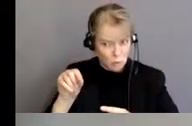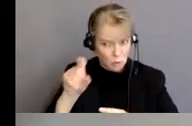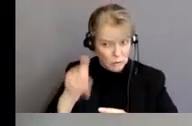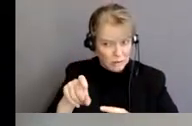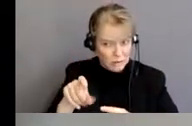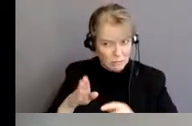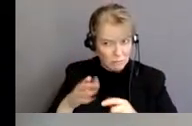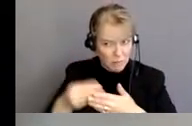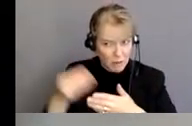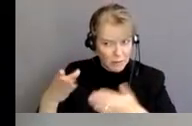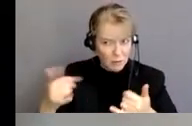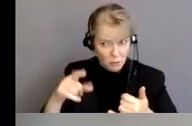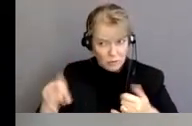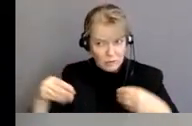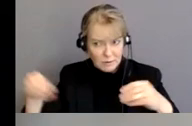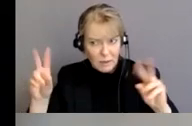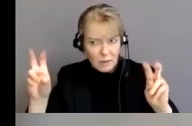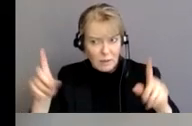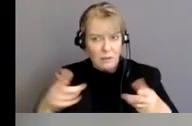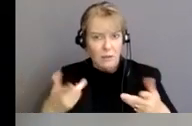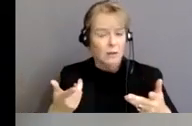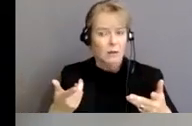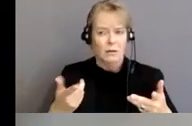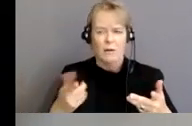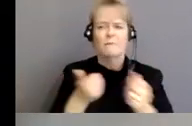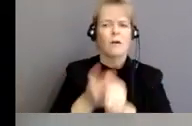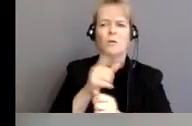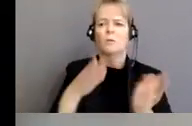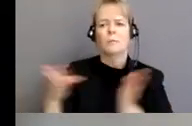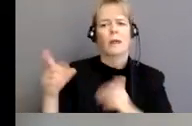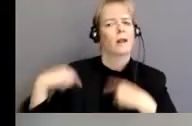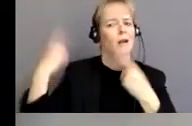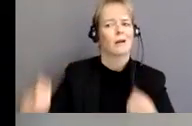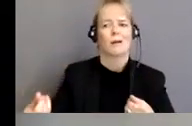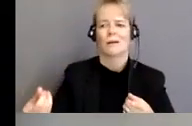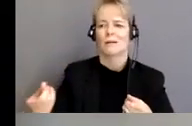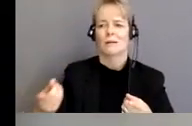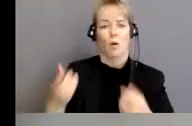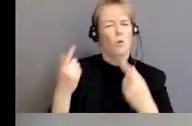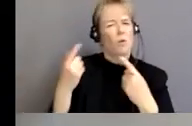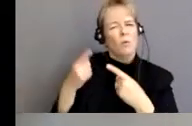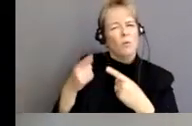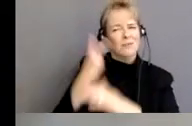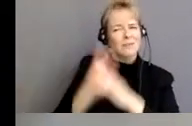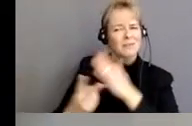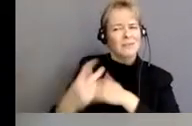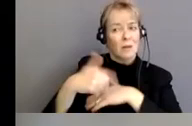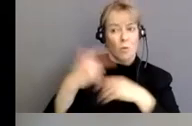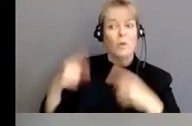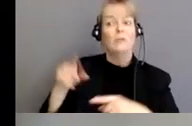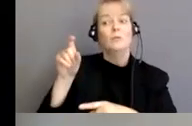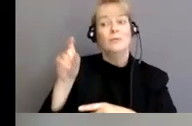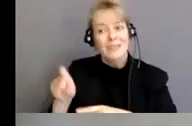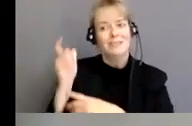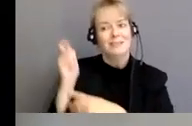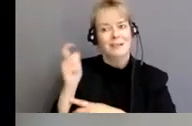your plan. You know, what's your time horizon? When do you need access to that cash? So has that changed? Okay, so you